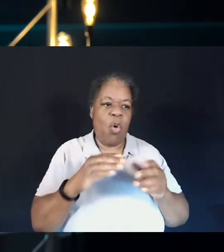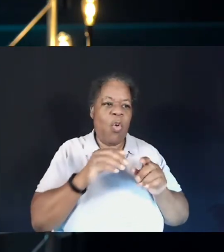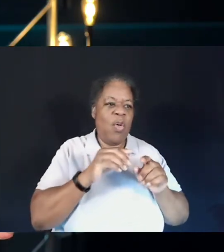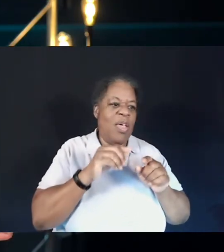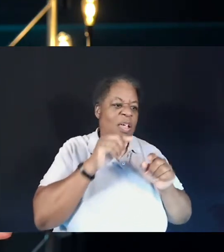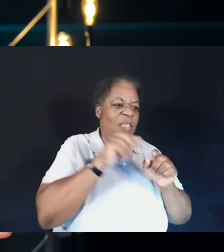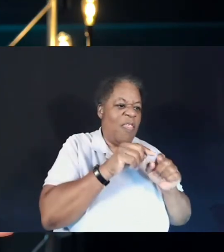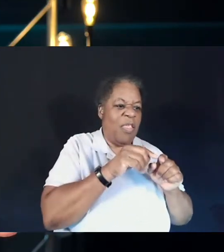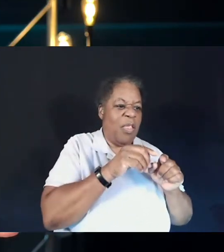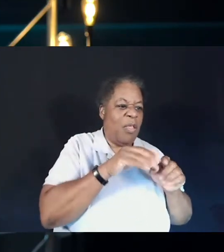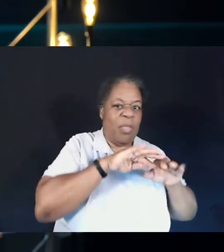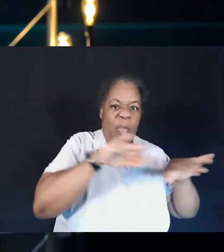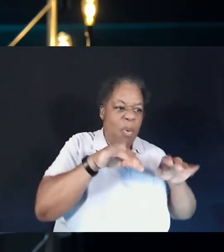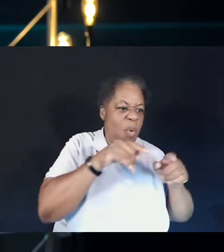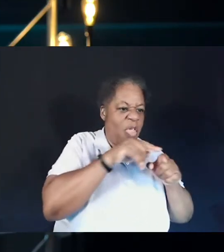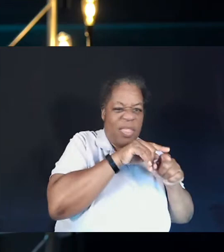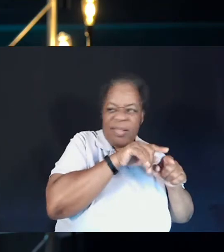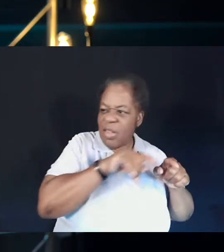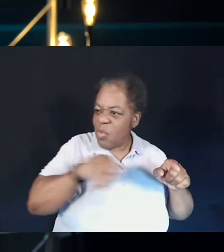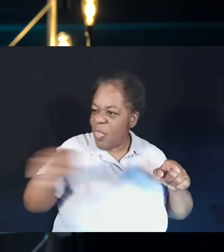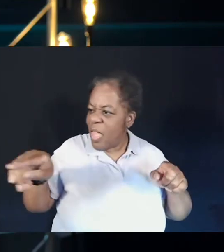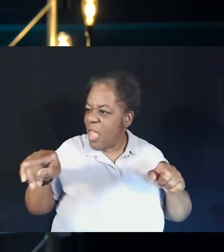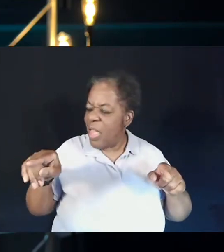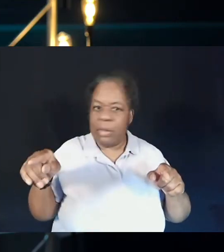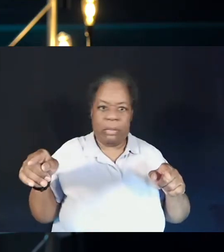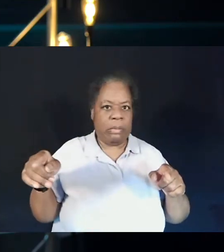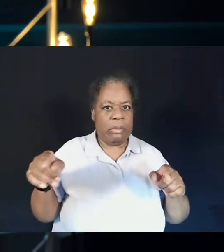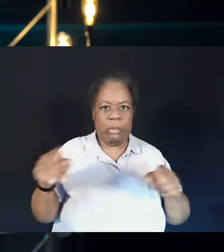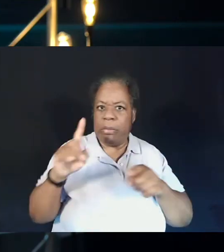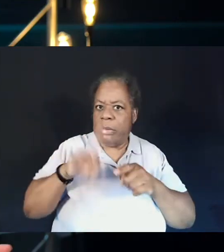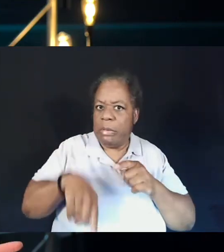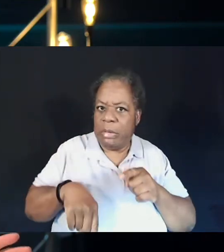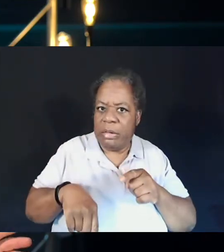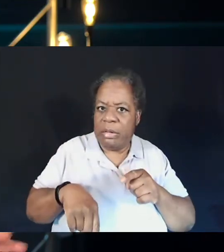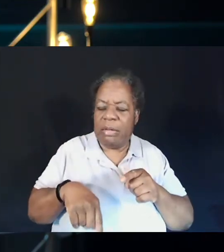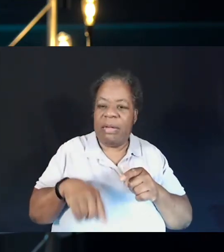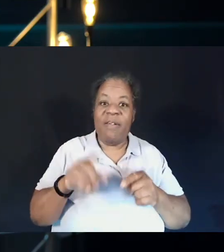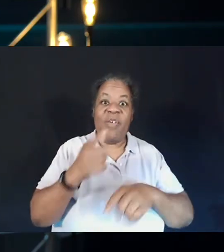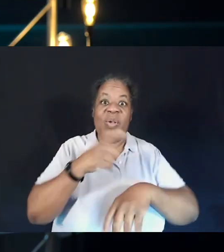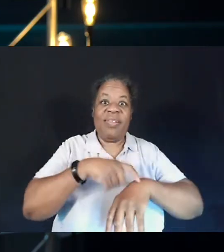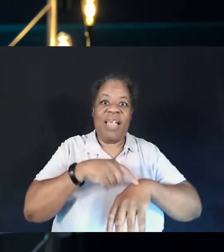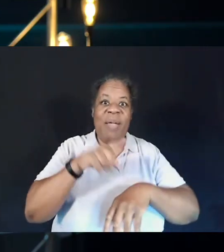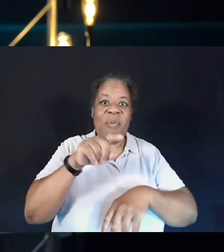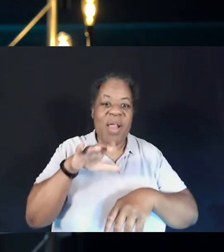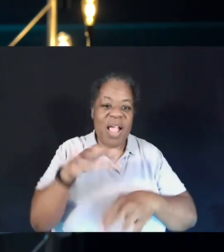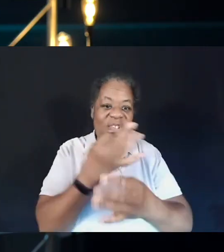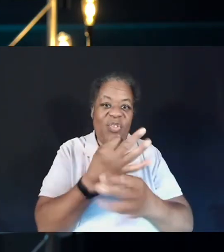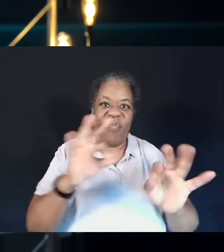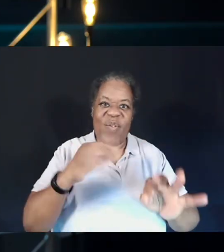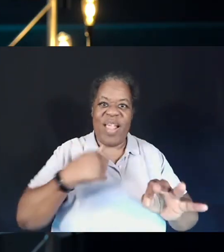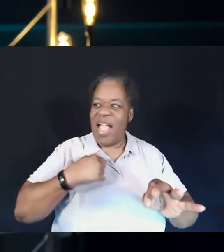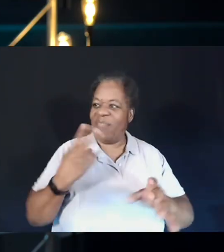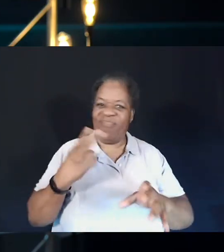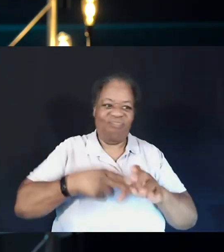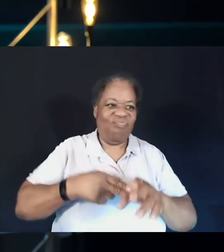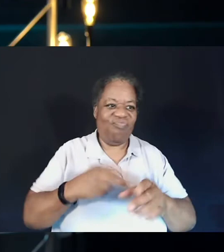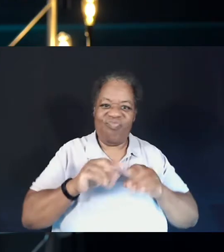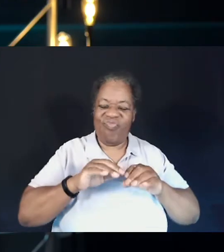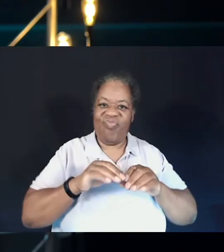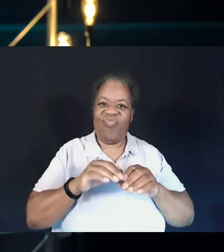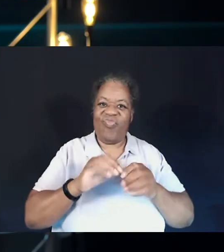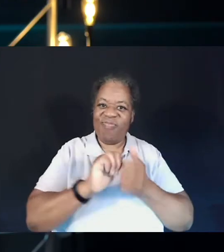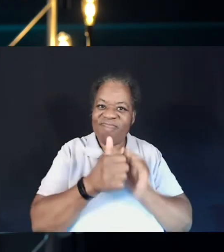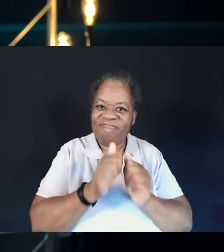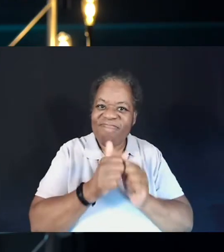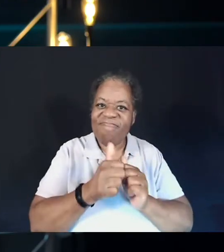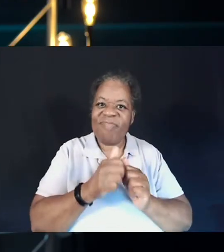example, my first swim meet, I swam the 100 free, which if you've been watching, you know, the Olympics over the last couple of weeks, you might have seen. It's four laps of the